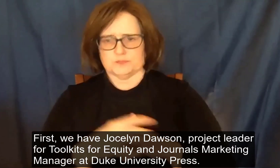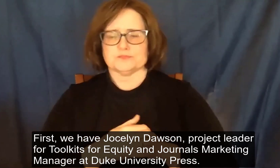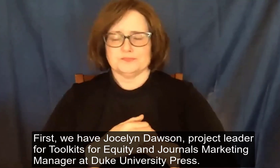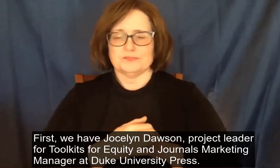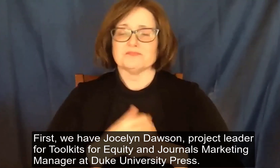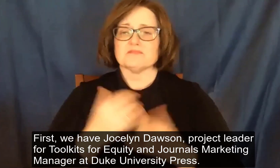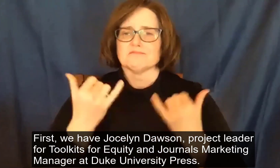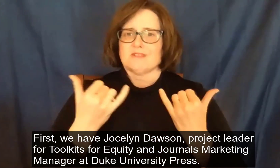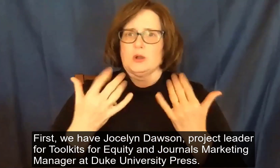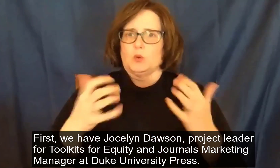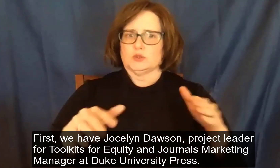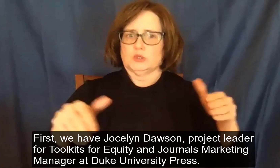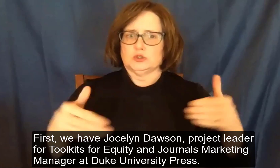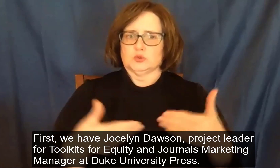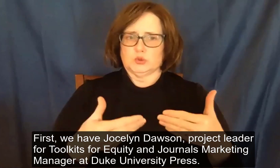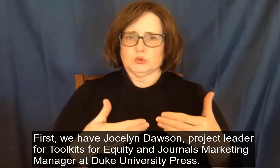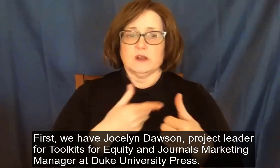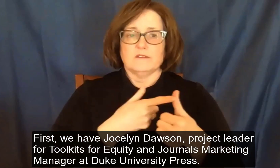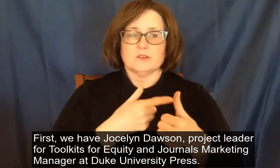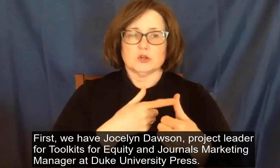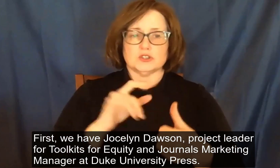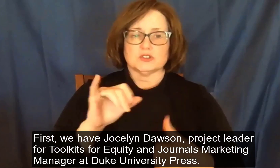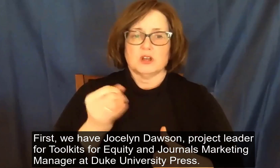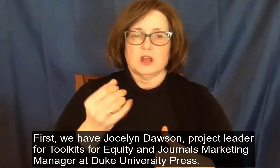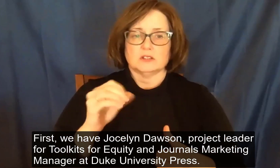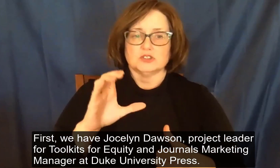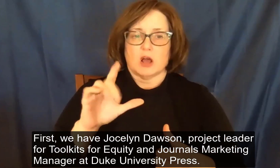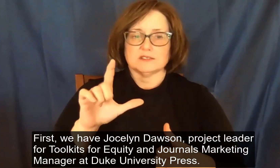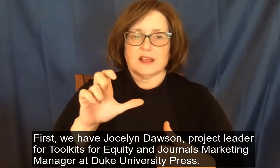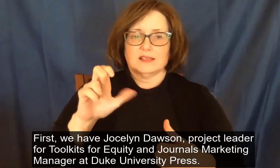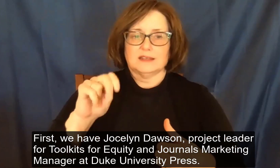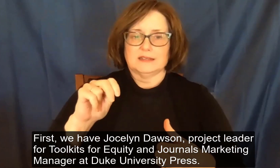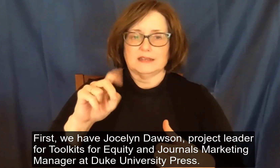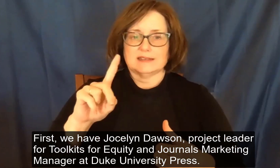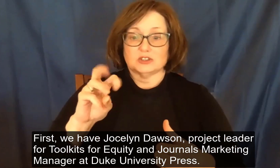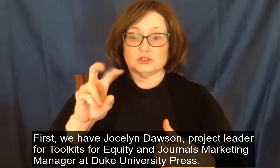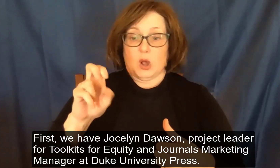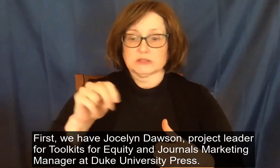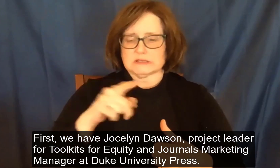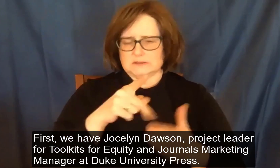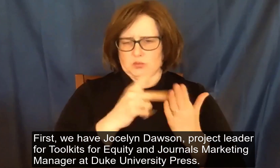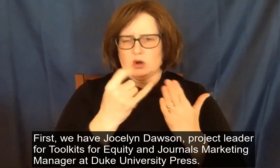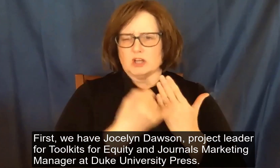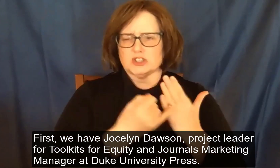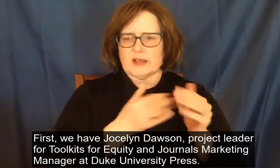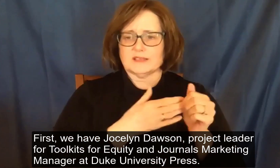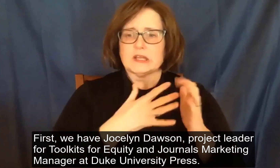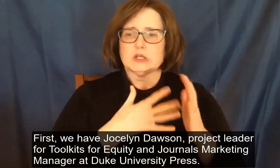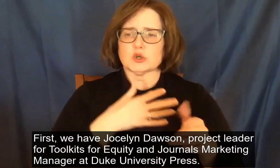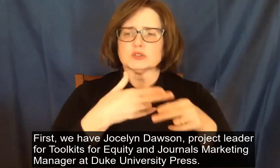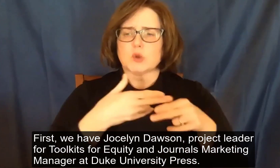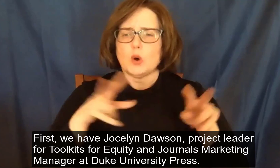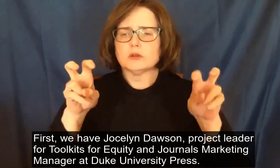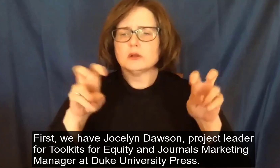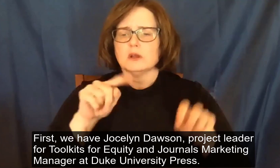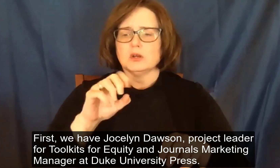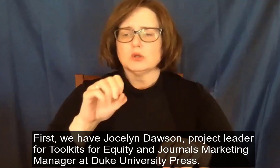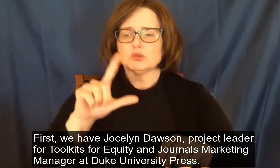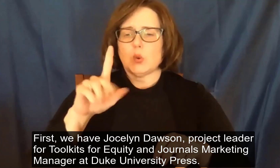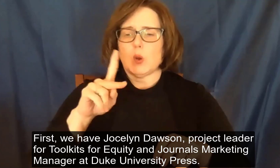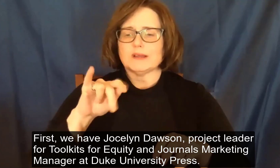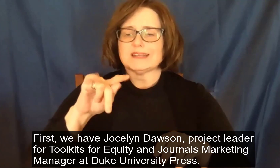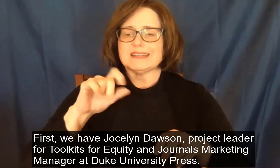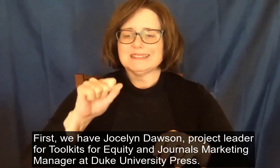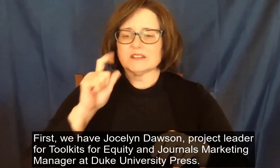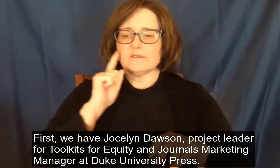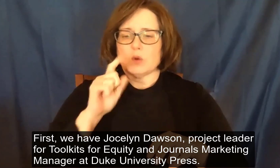have Jocelyn Dawson, Project Leader for Toolkits for Equity and Journals Marketing Manager at Duke University